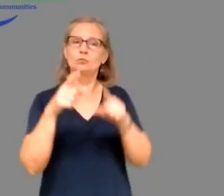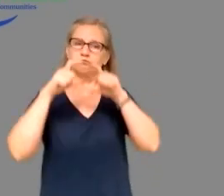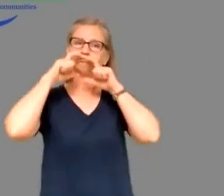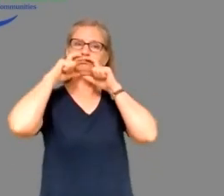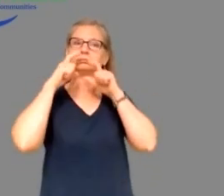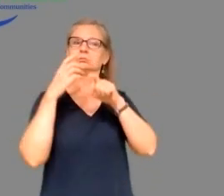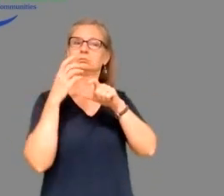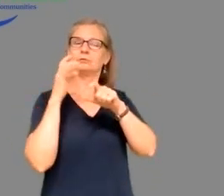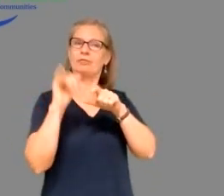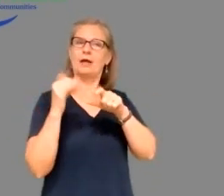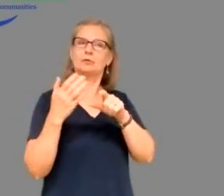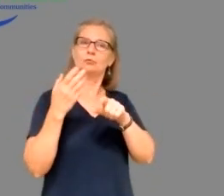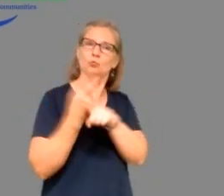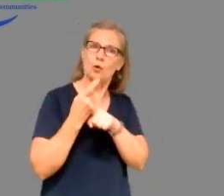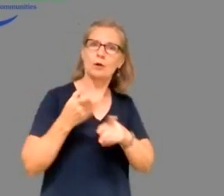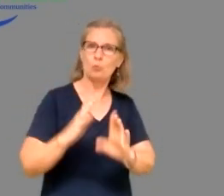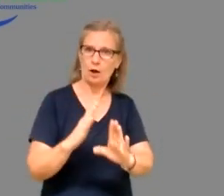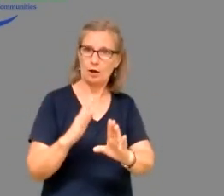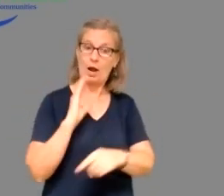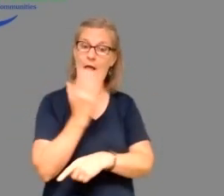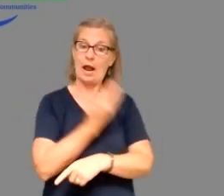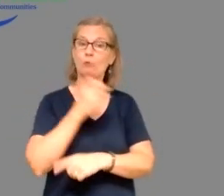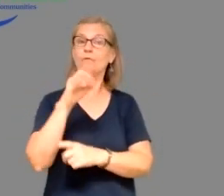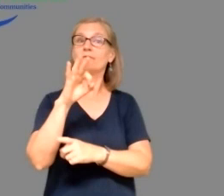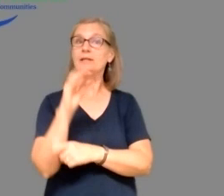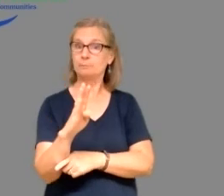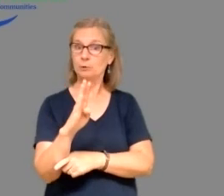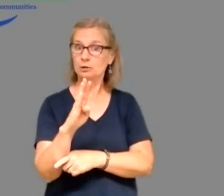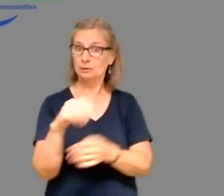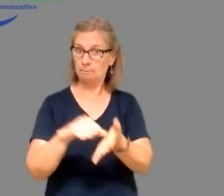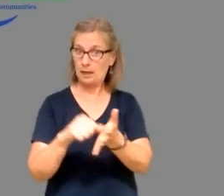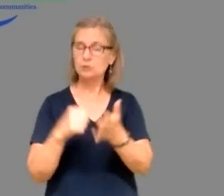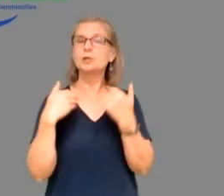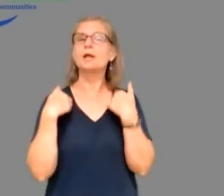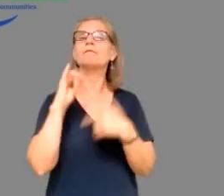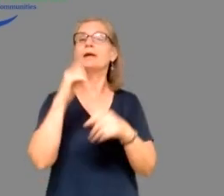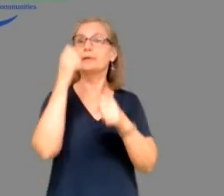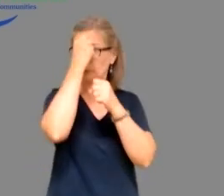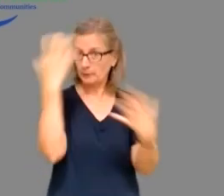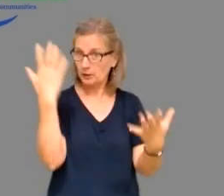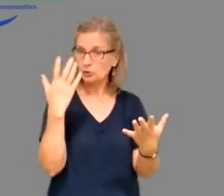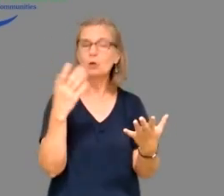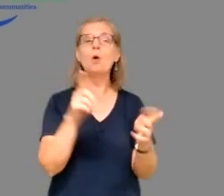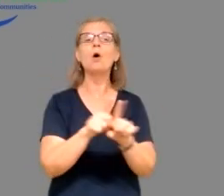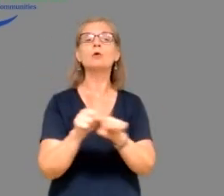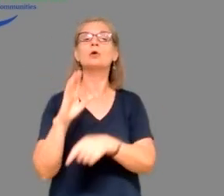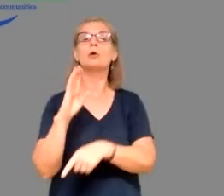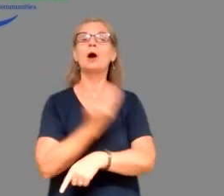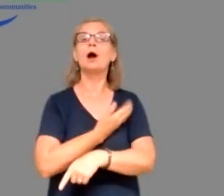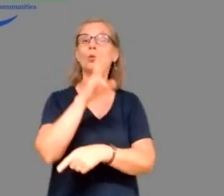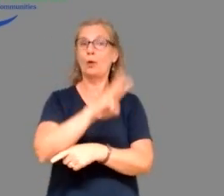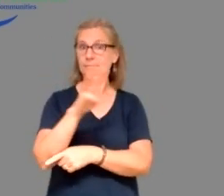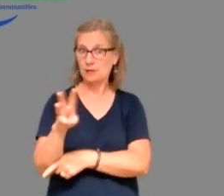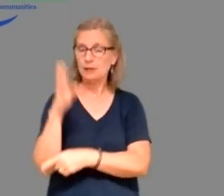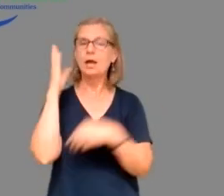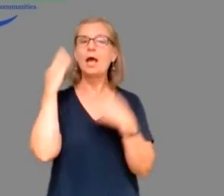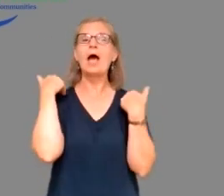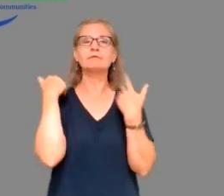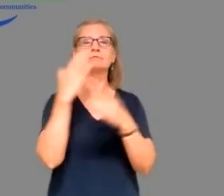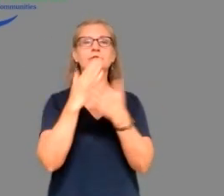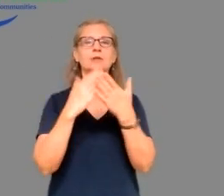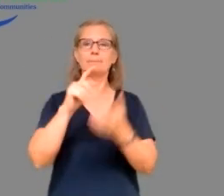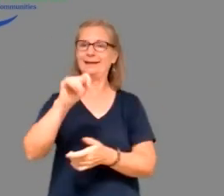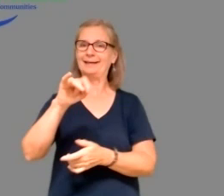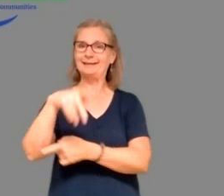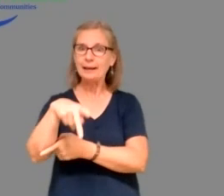our Facebook page. We've shared it. Our website is on the COVID-19 page. We have some tips for how to wear your mask. Don't wear